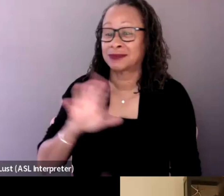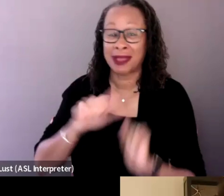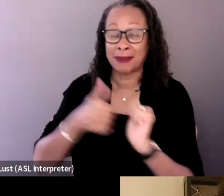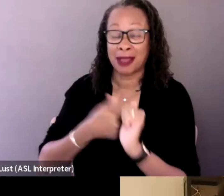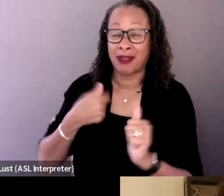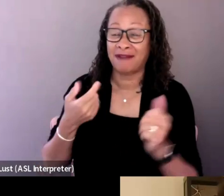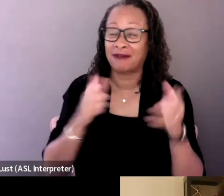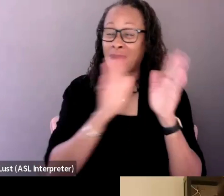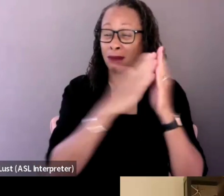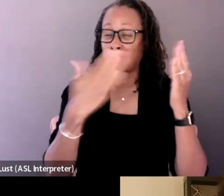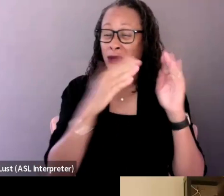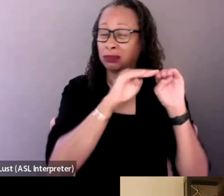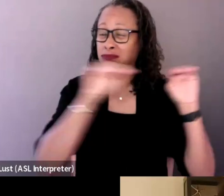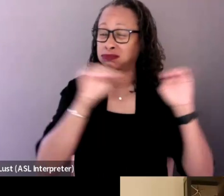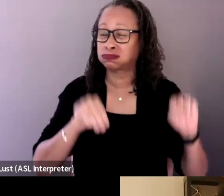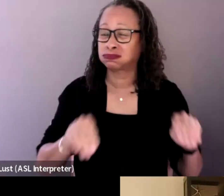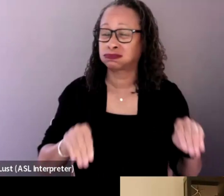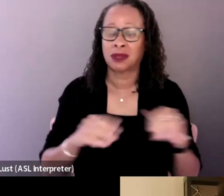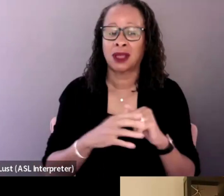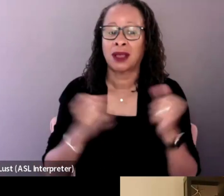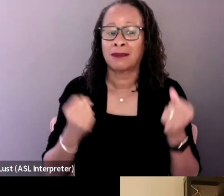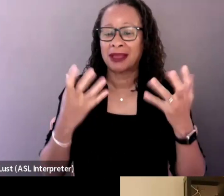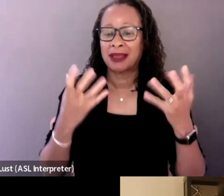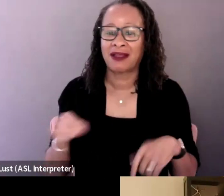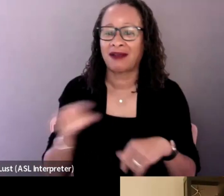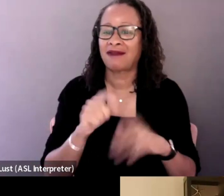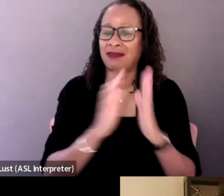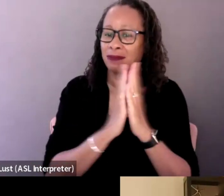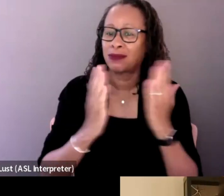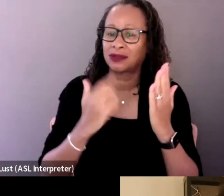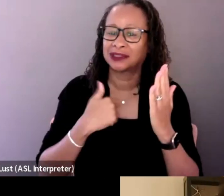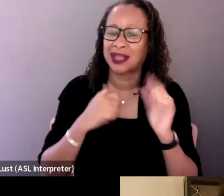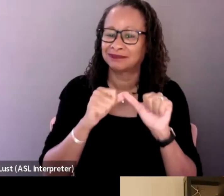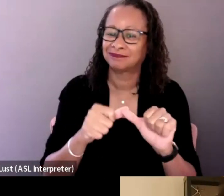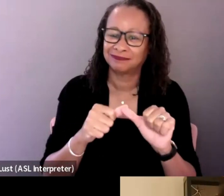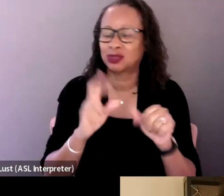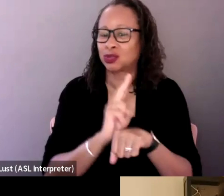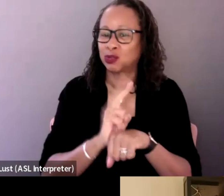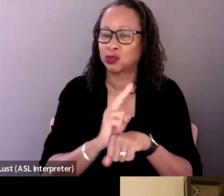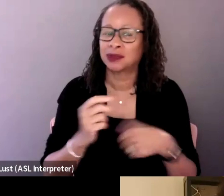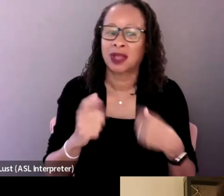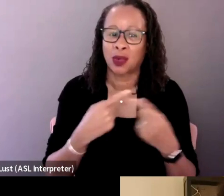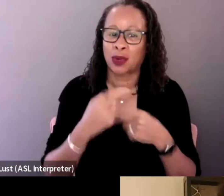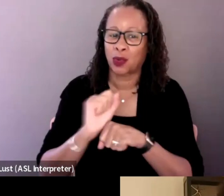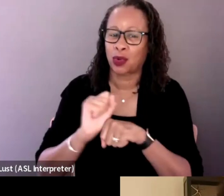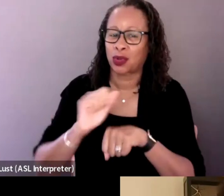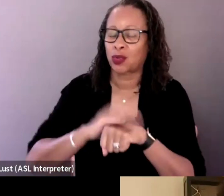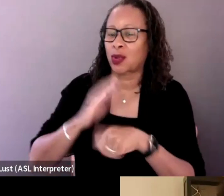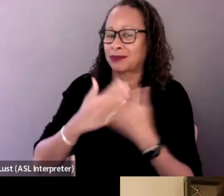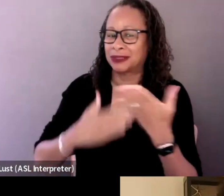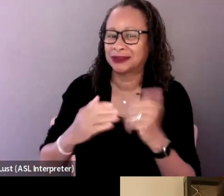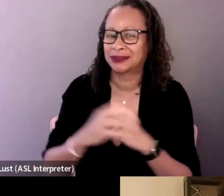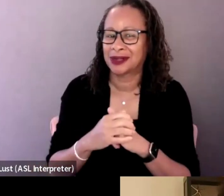me is a bookcase with a lot of the books that I keep handy nearby me when I'm working on